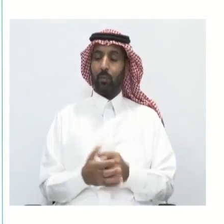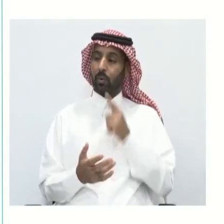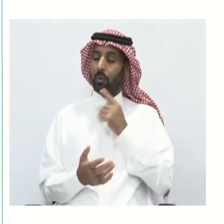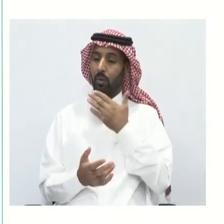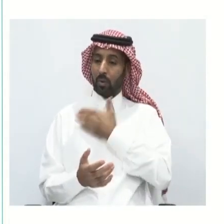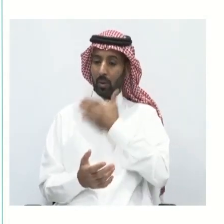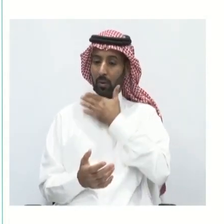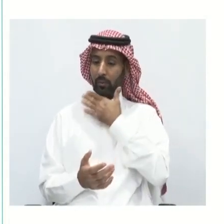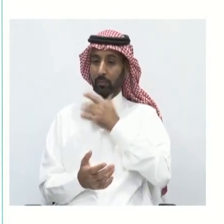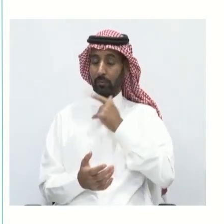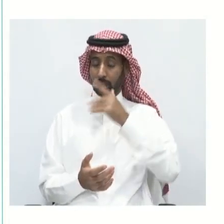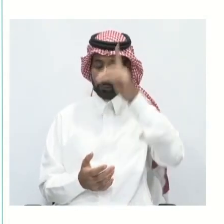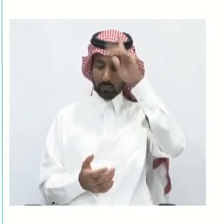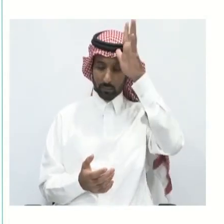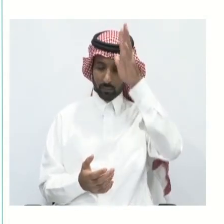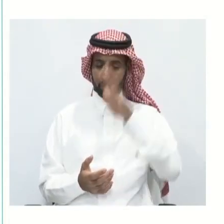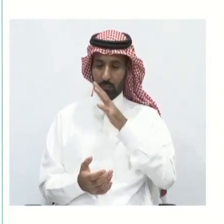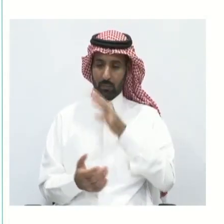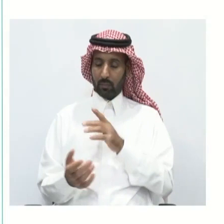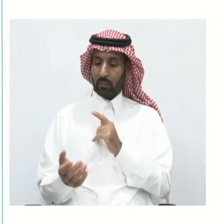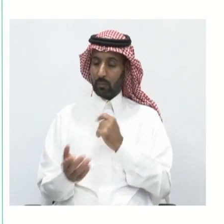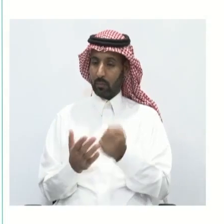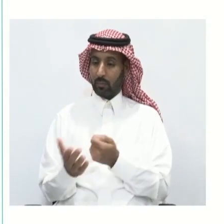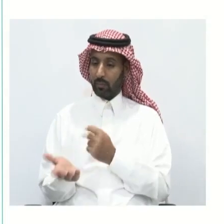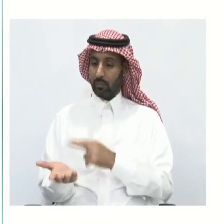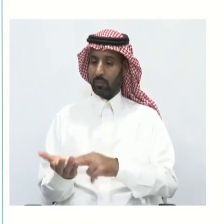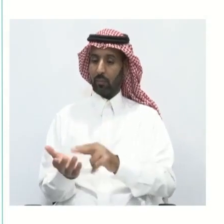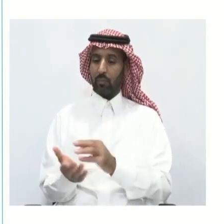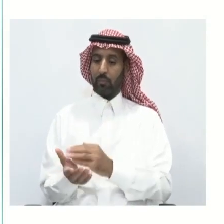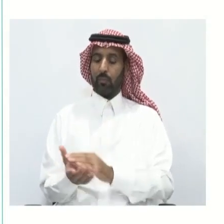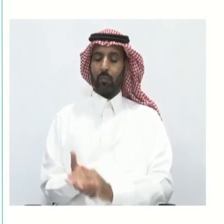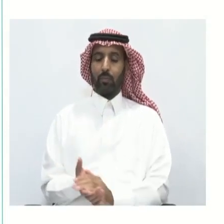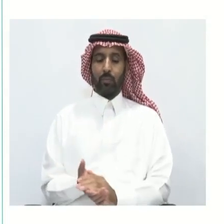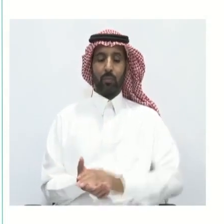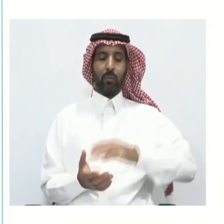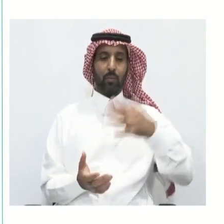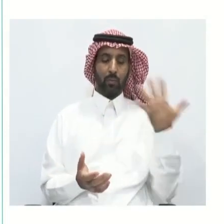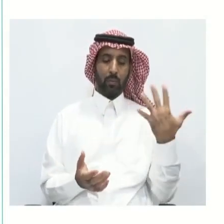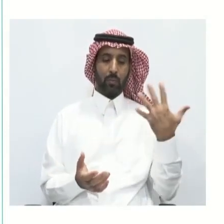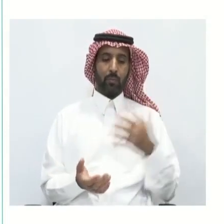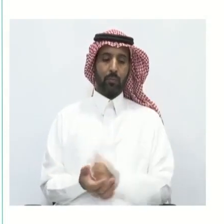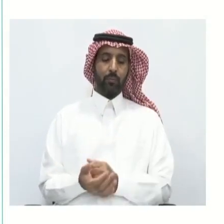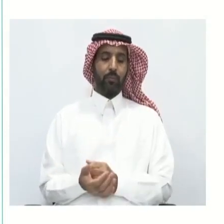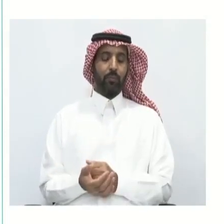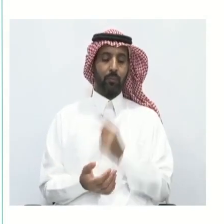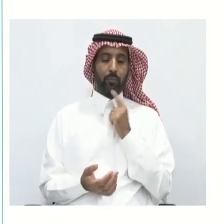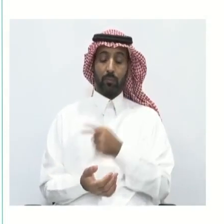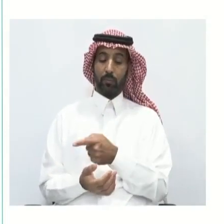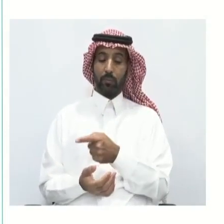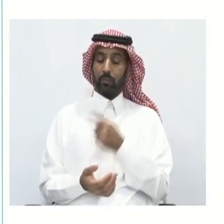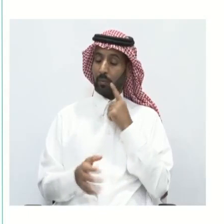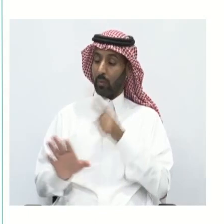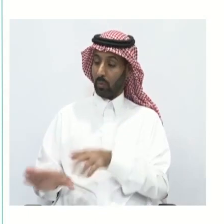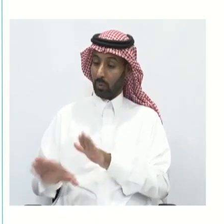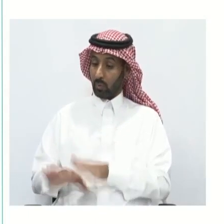So the recipient here is the parents. Who are they going to write to? To their parents. Number five, are we going to